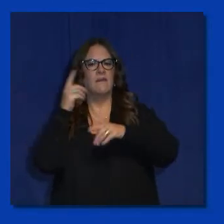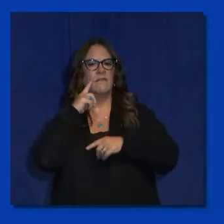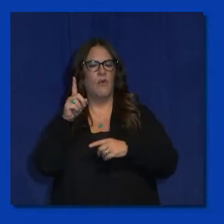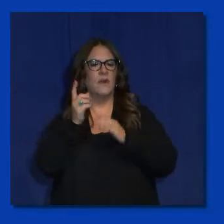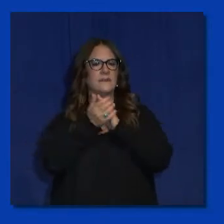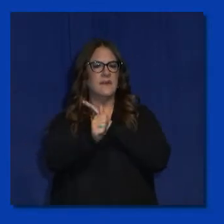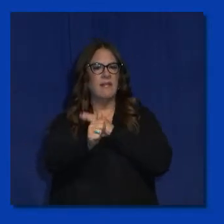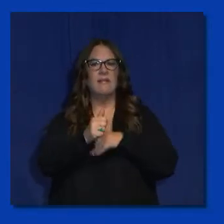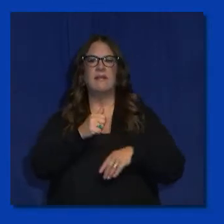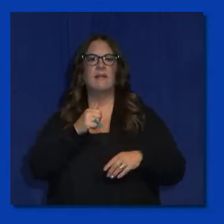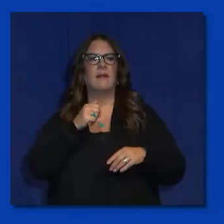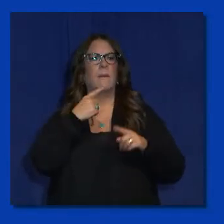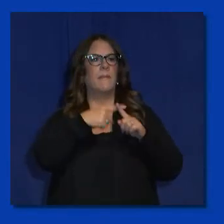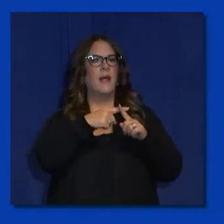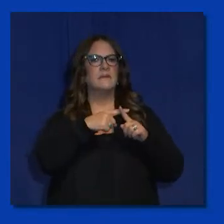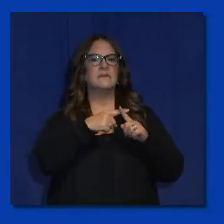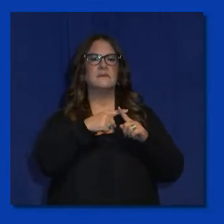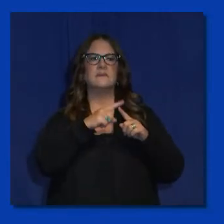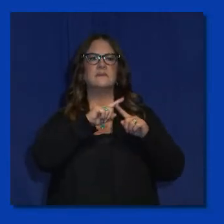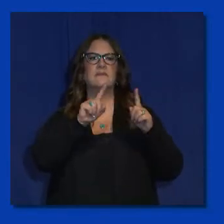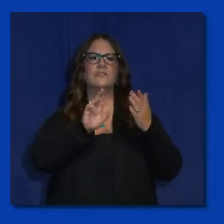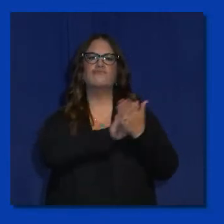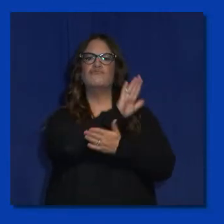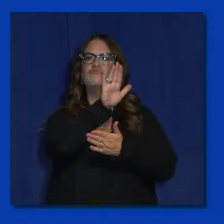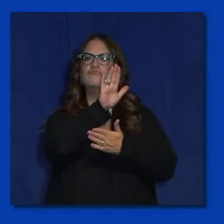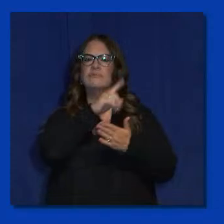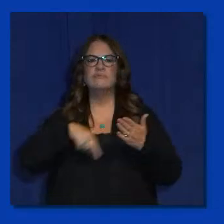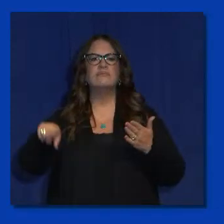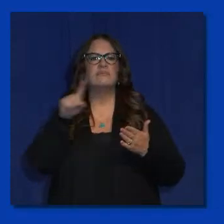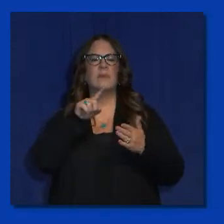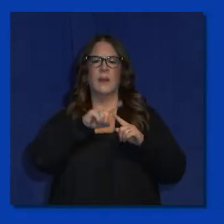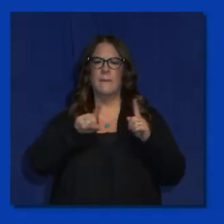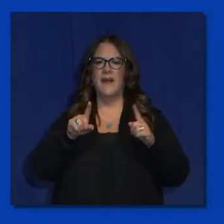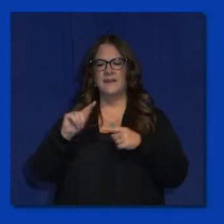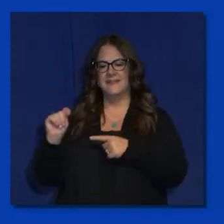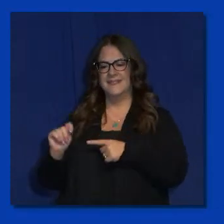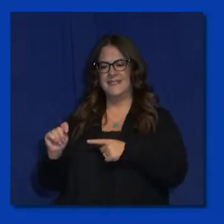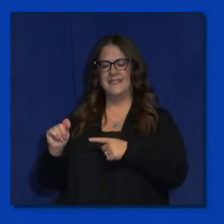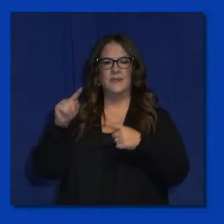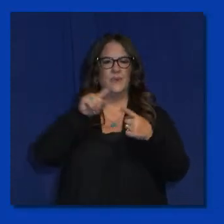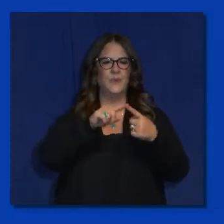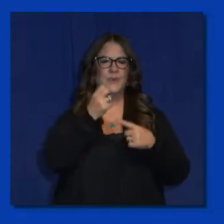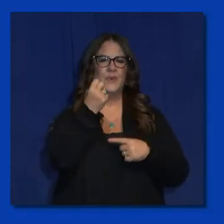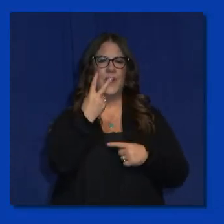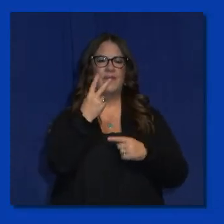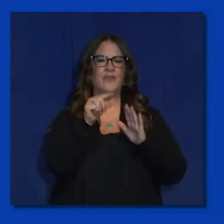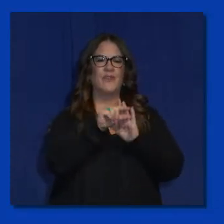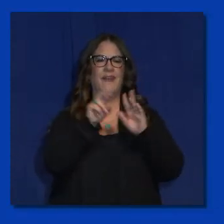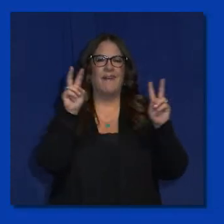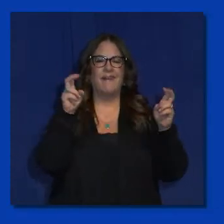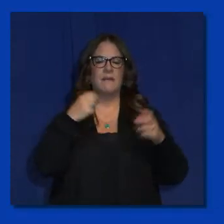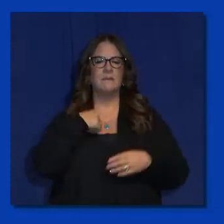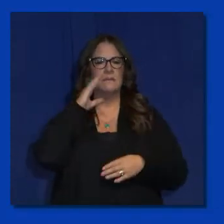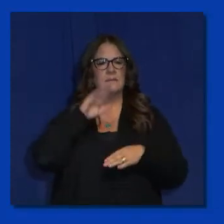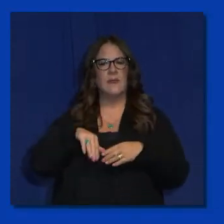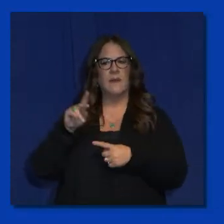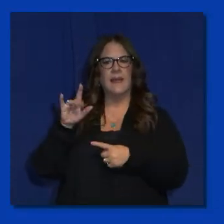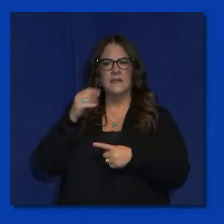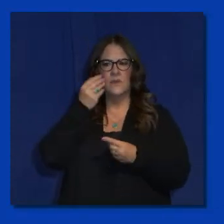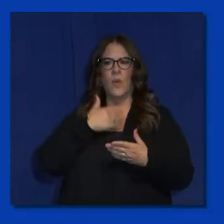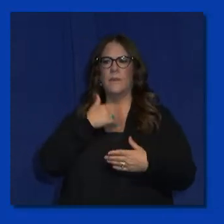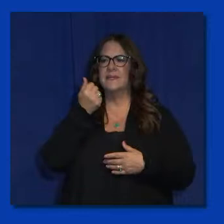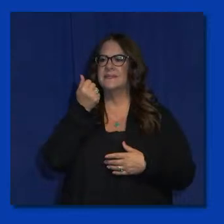of higher learning, but TK to 12. This reflects, and Keely can correct me, I think $19.6